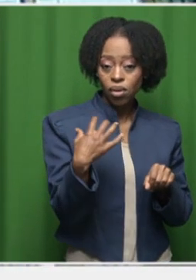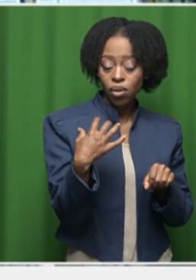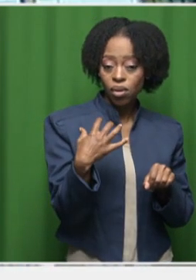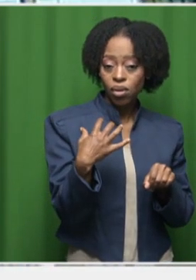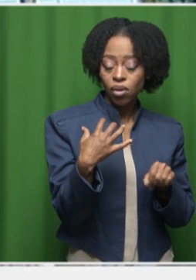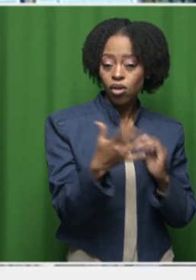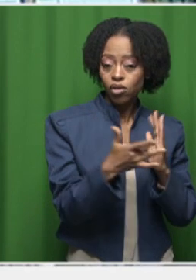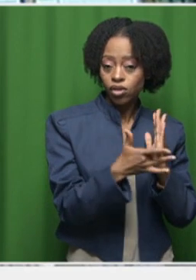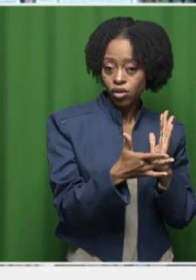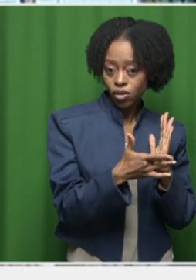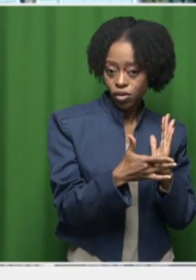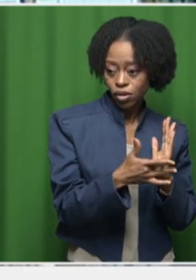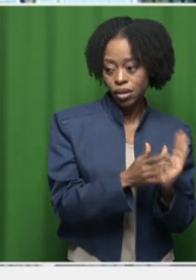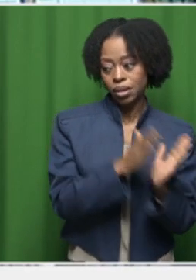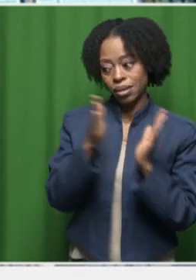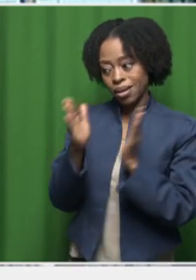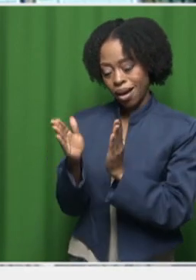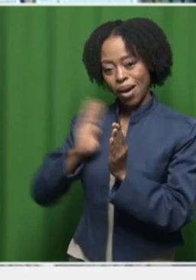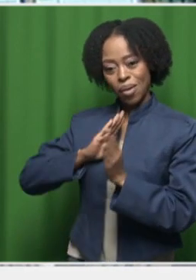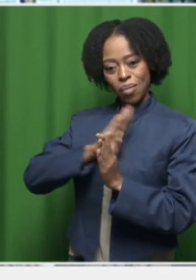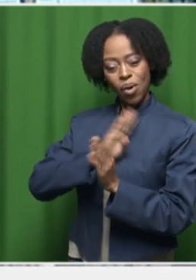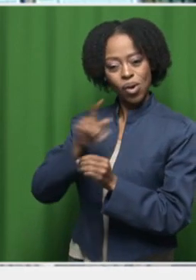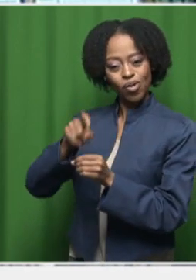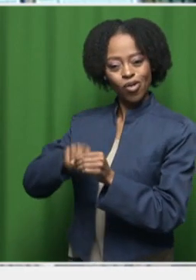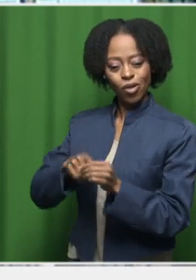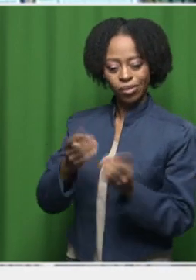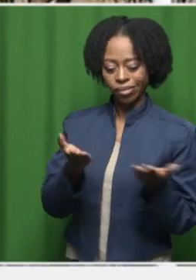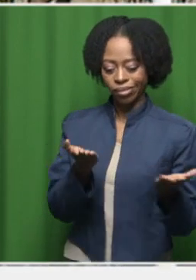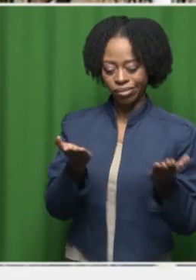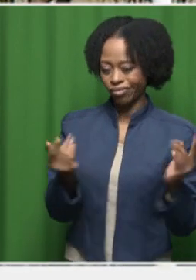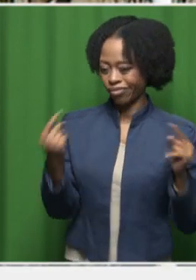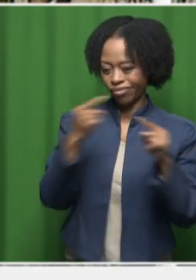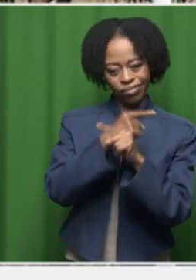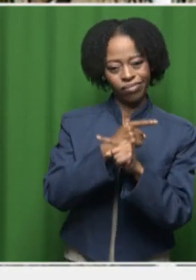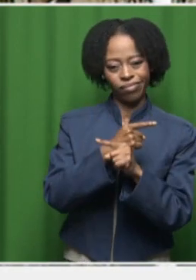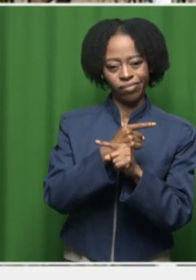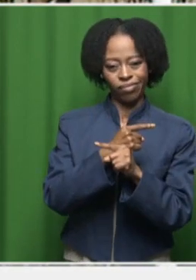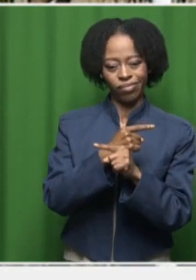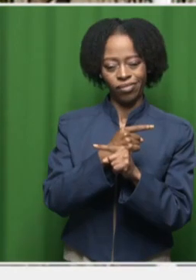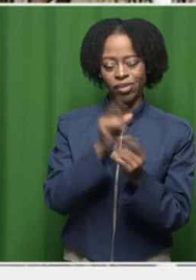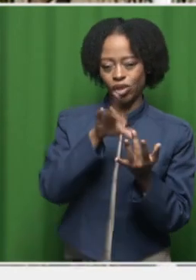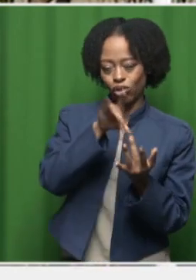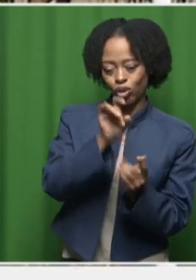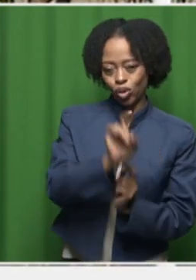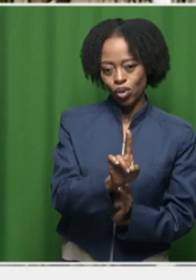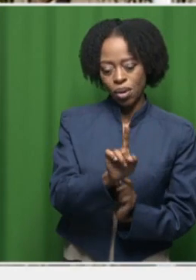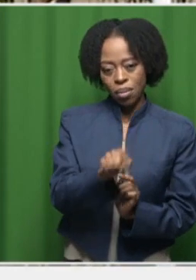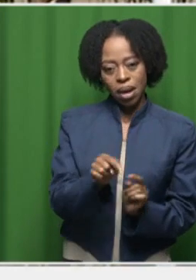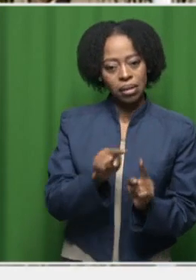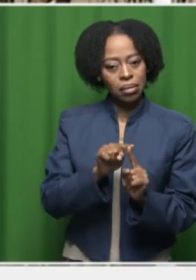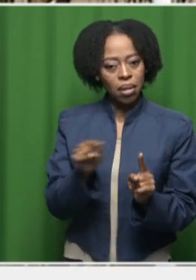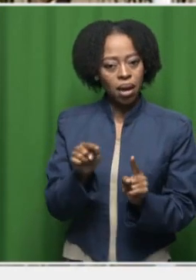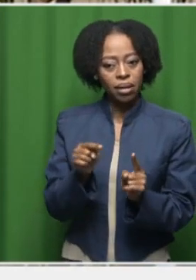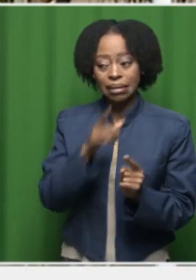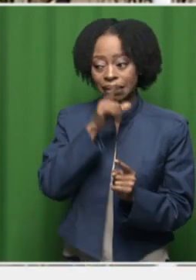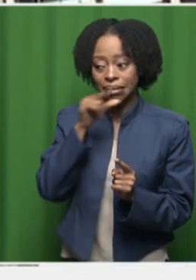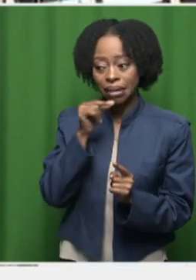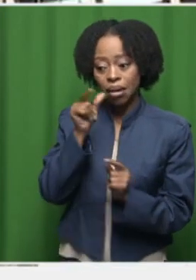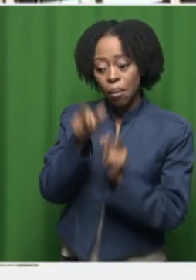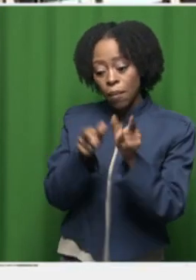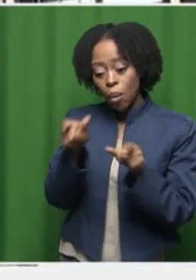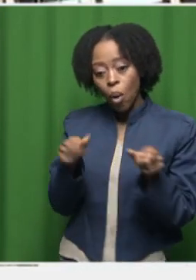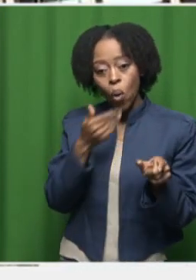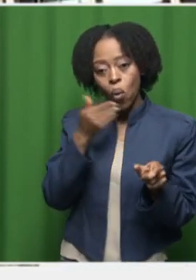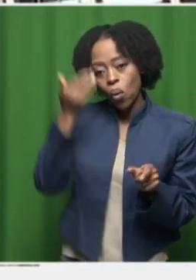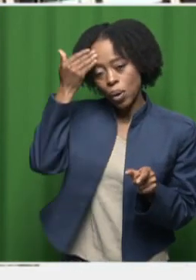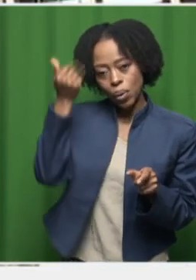Digital Communications and Digital Technologies. So I don't know about the third one, but I don't have the names of the individuals themselves. I don't know